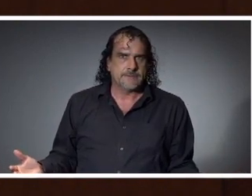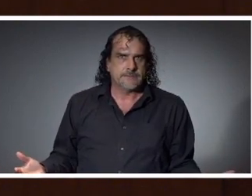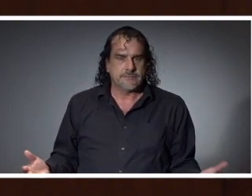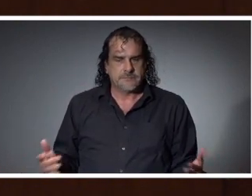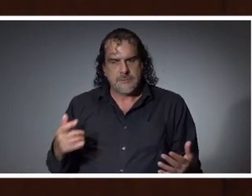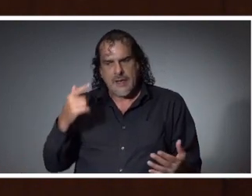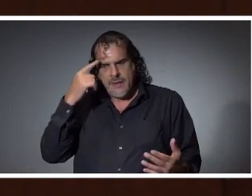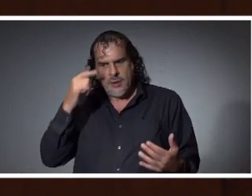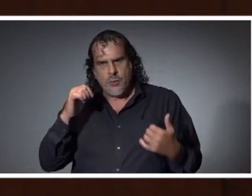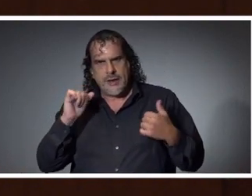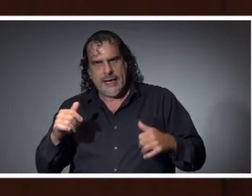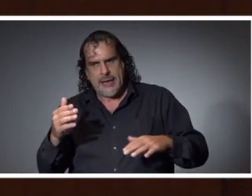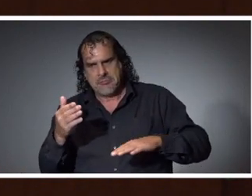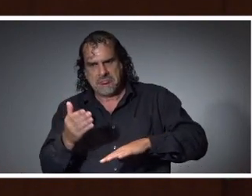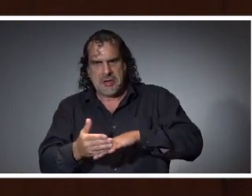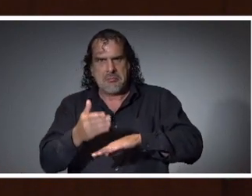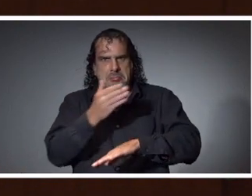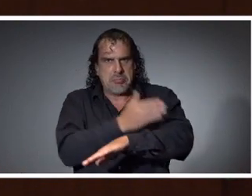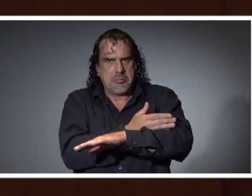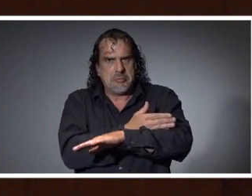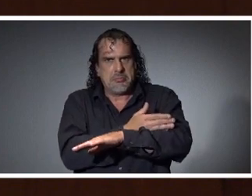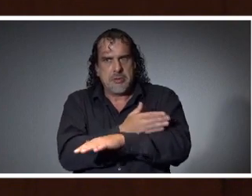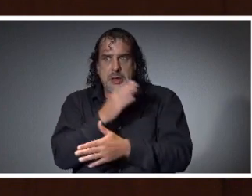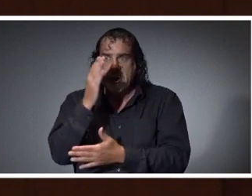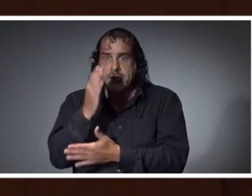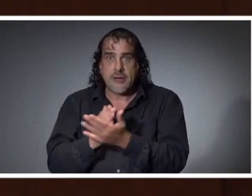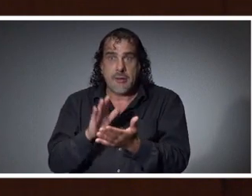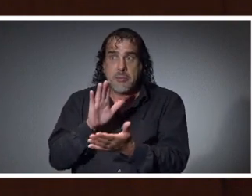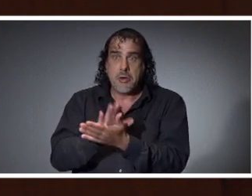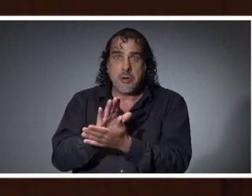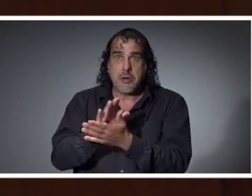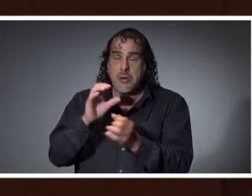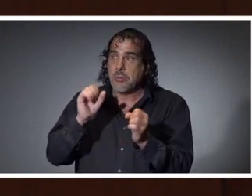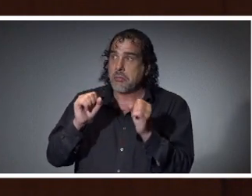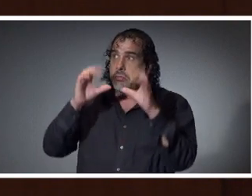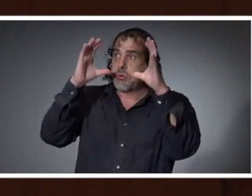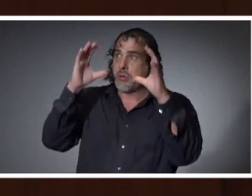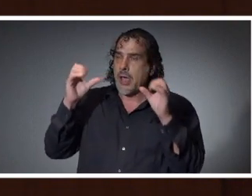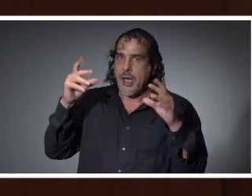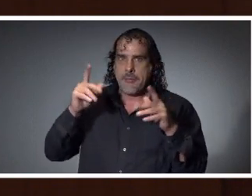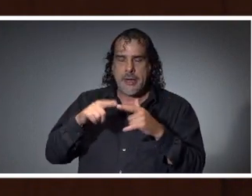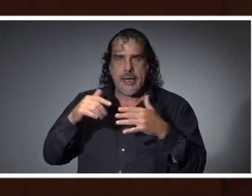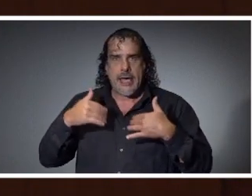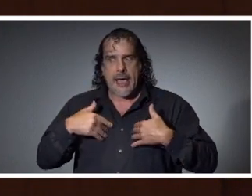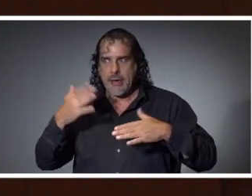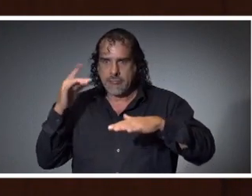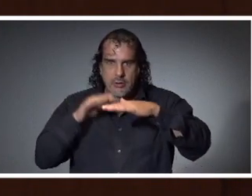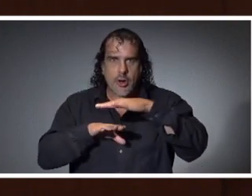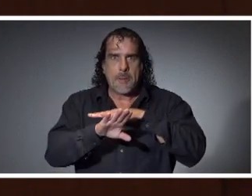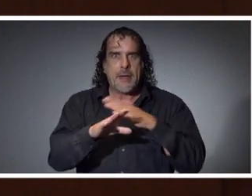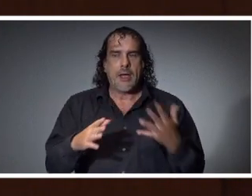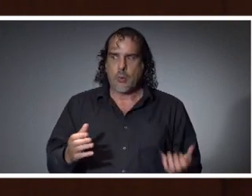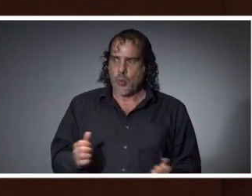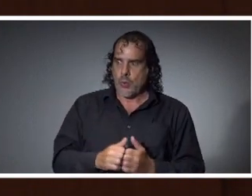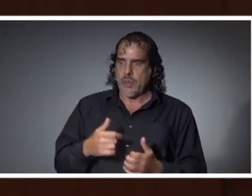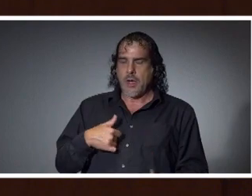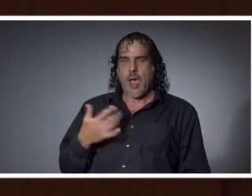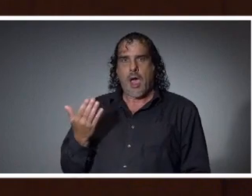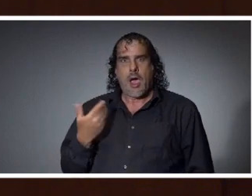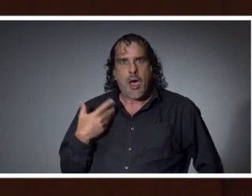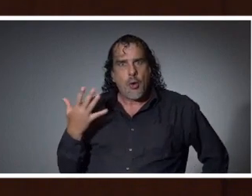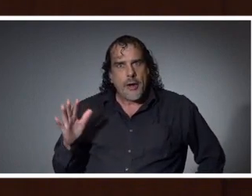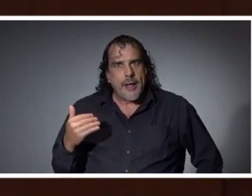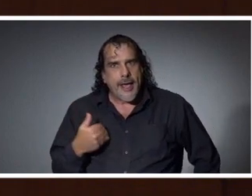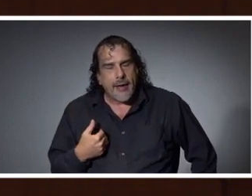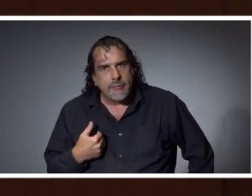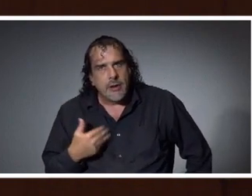improve, I think. I think some of the schools probably are surprised by the number of kids walking through the door with coronavirus. But, you know, and,